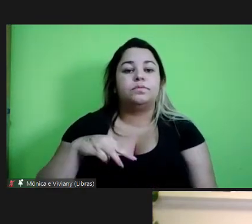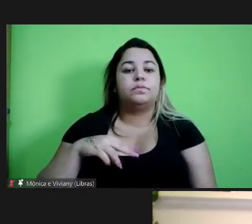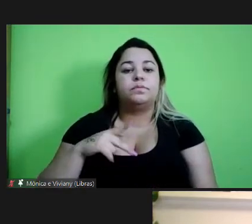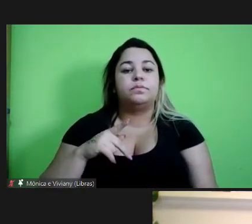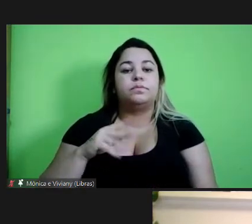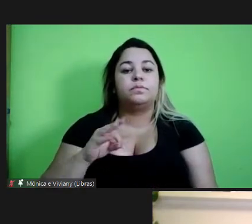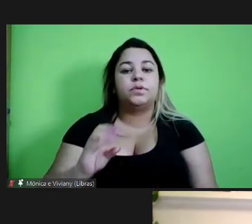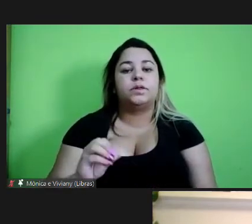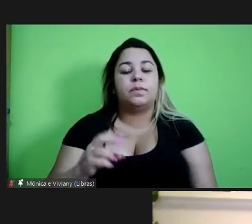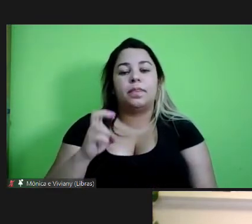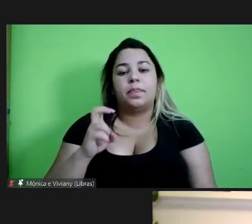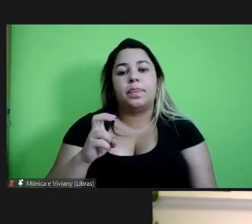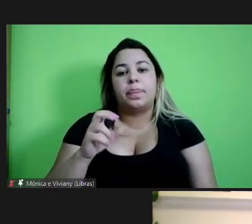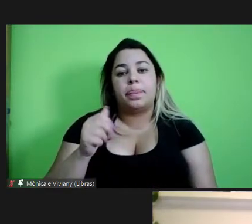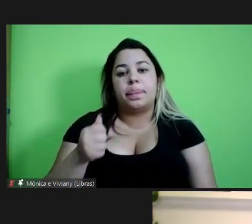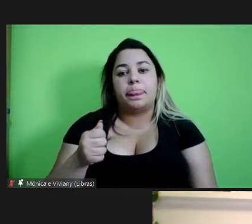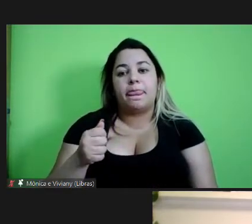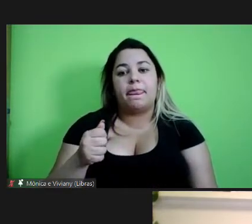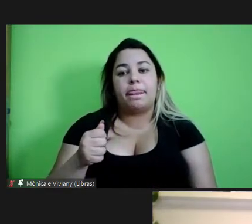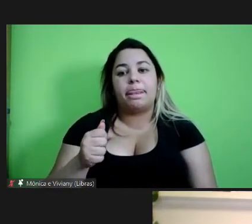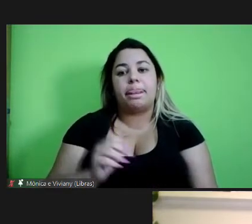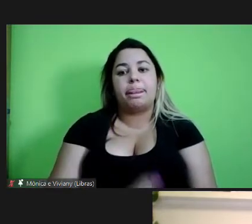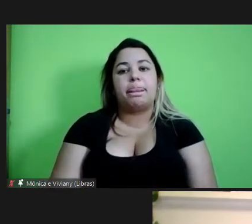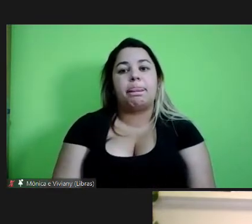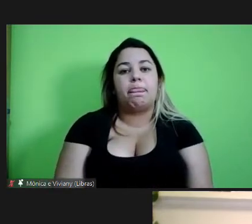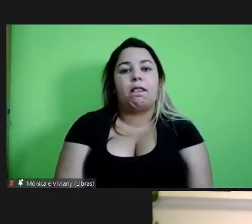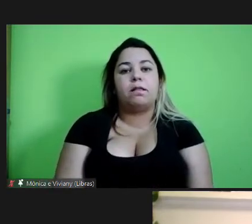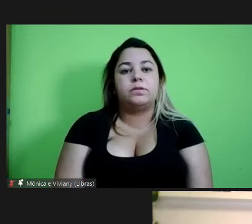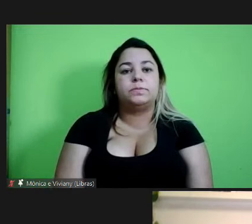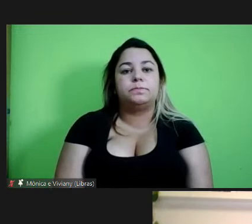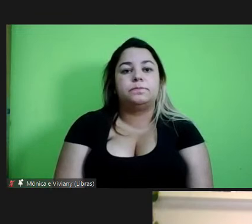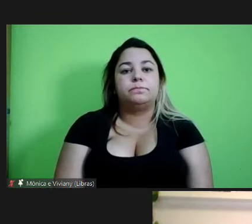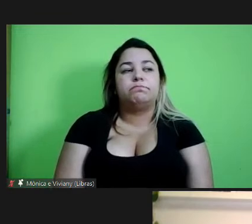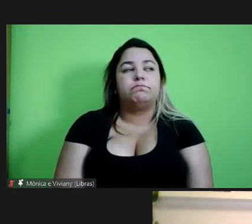the impact of the 5 A's.